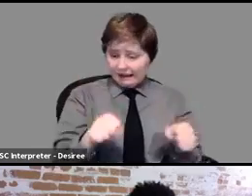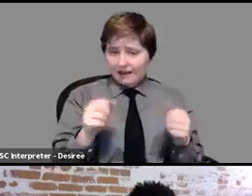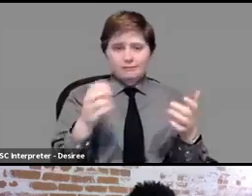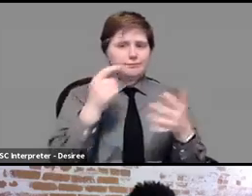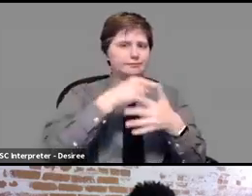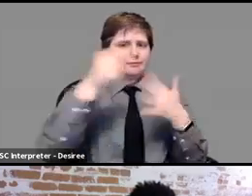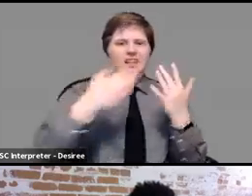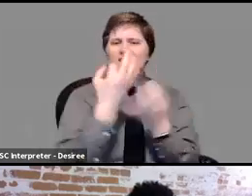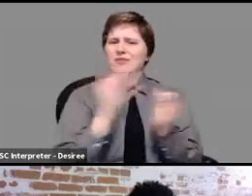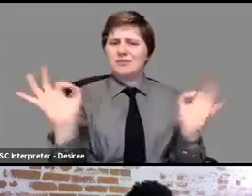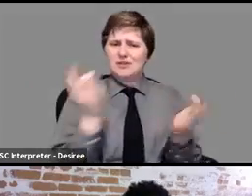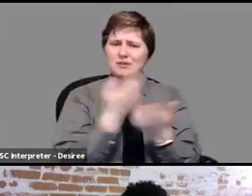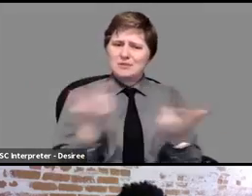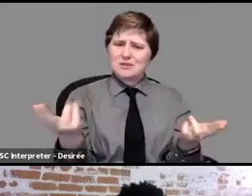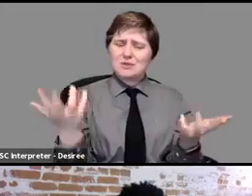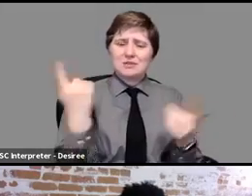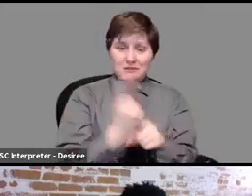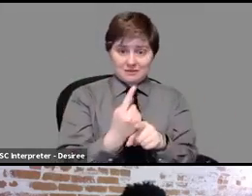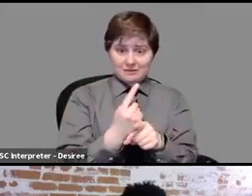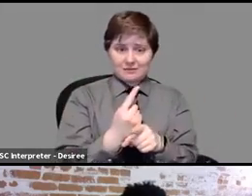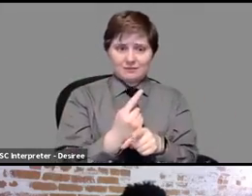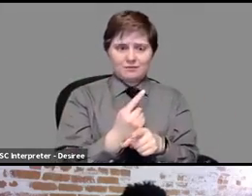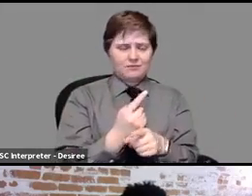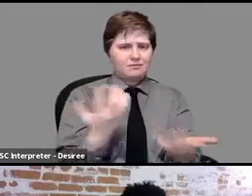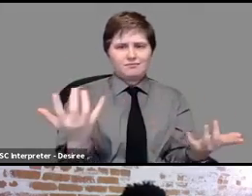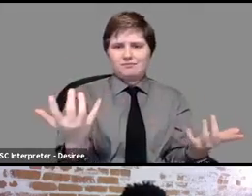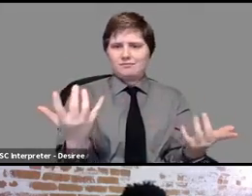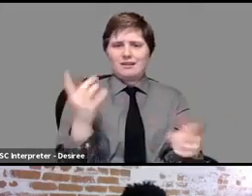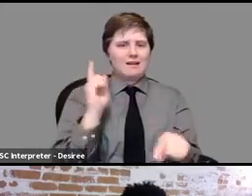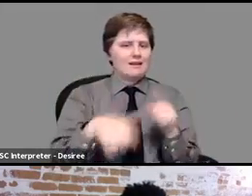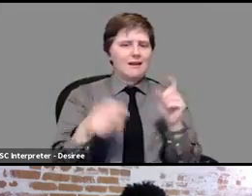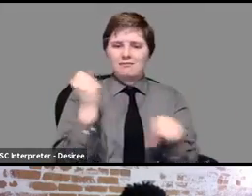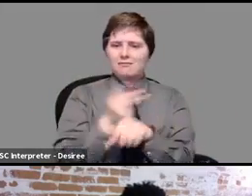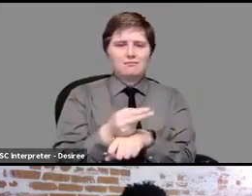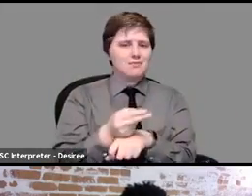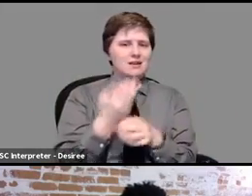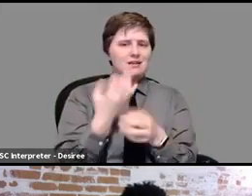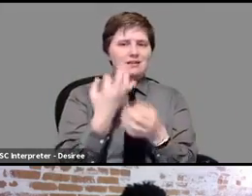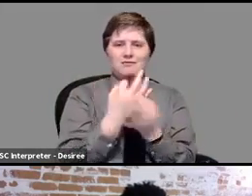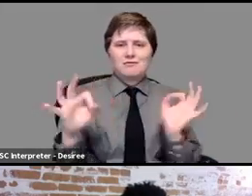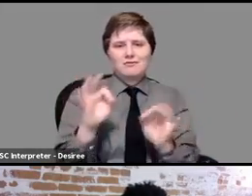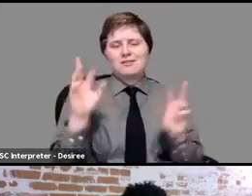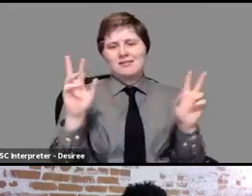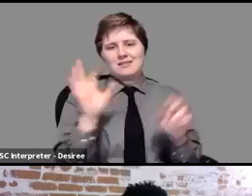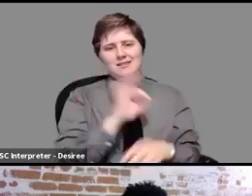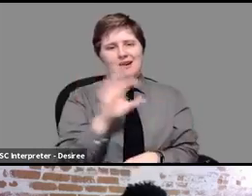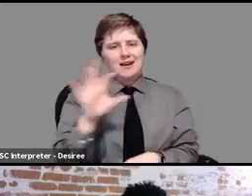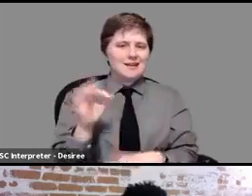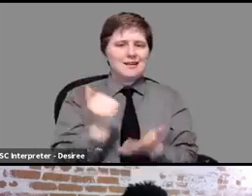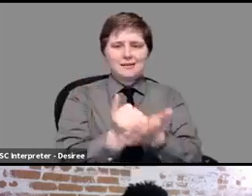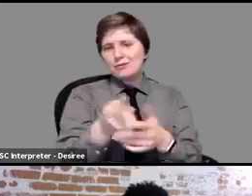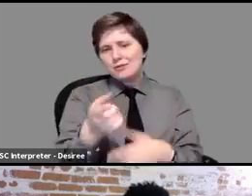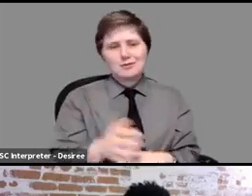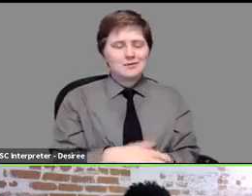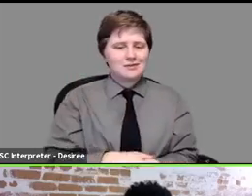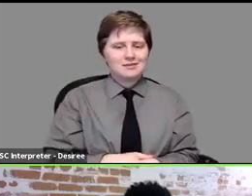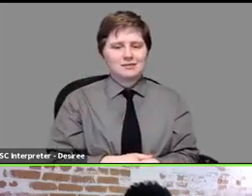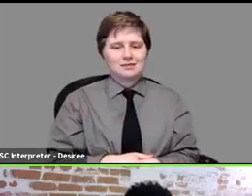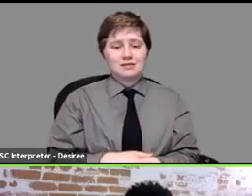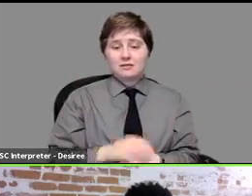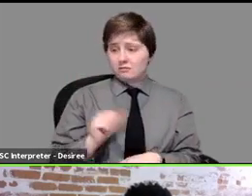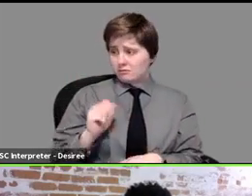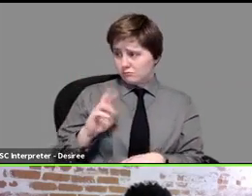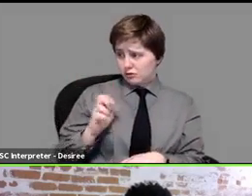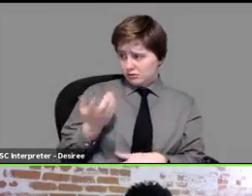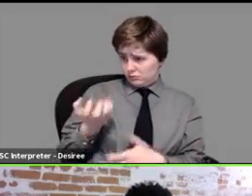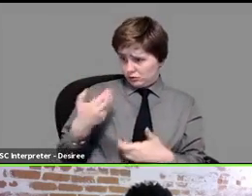it's free resources, right? That's you can't get any better than free 99 to help you out. And Bria, you want to